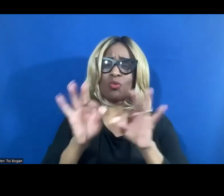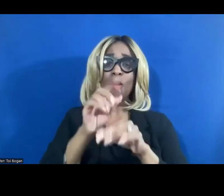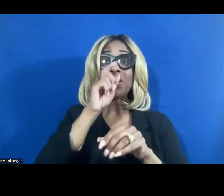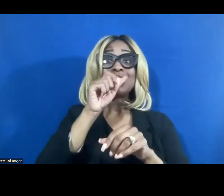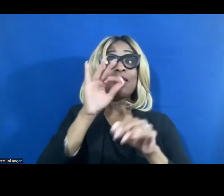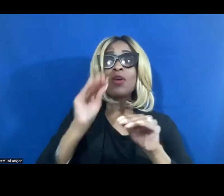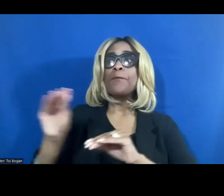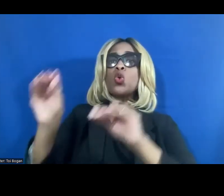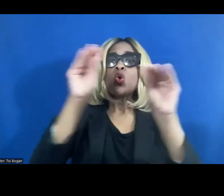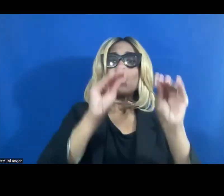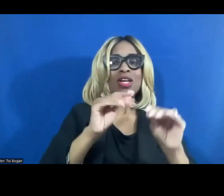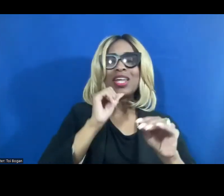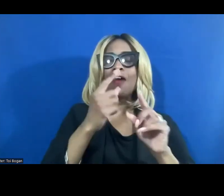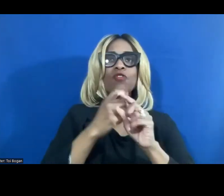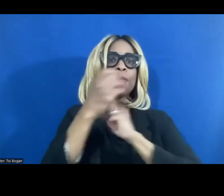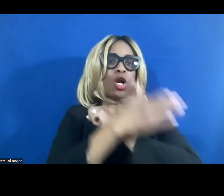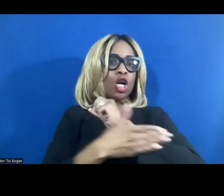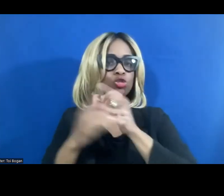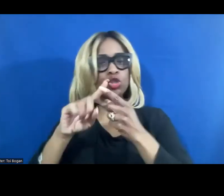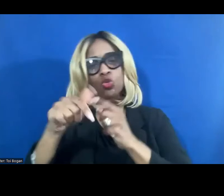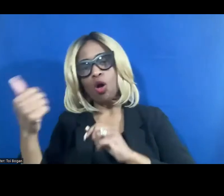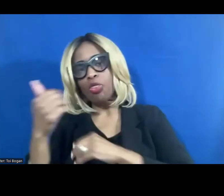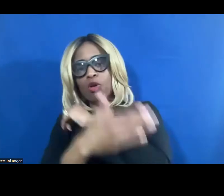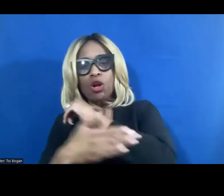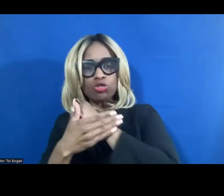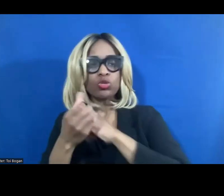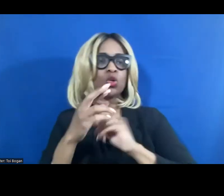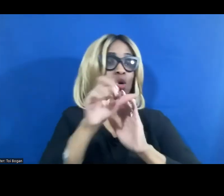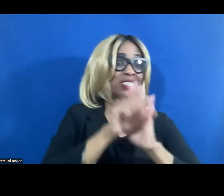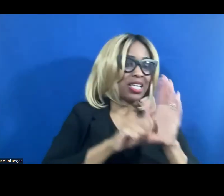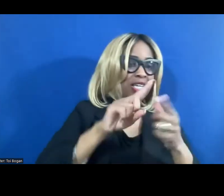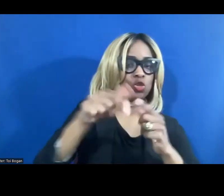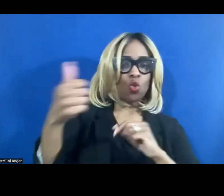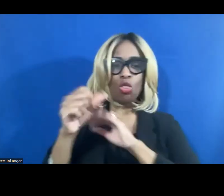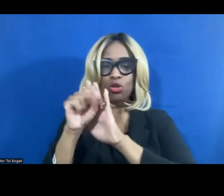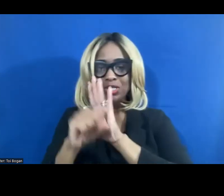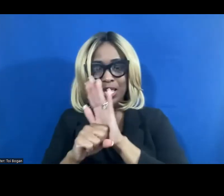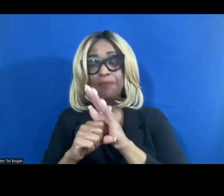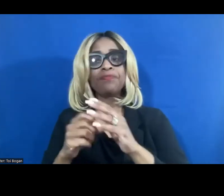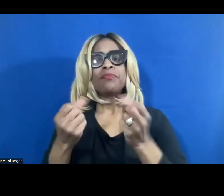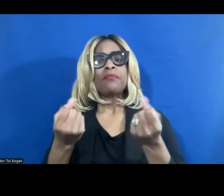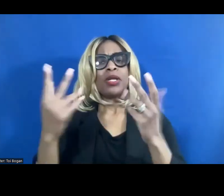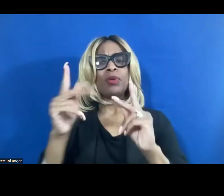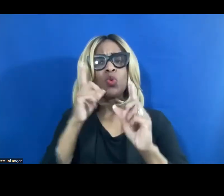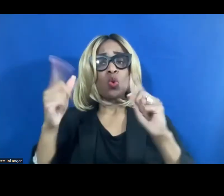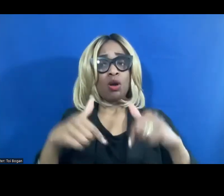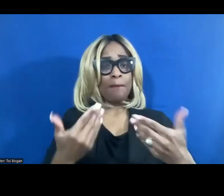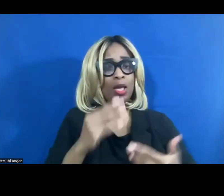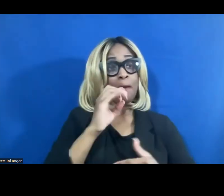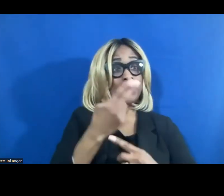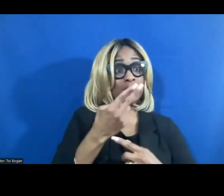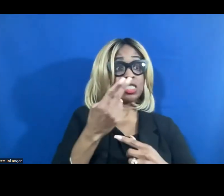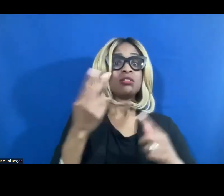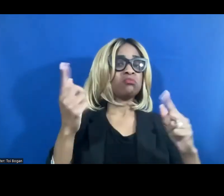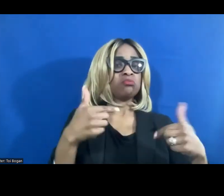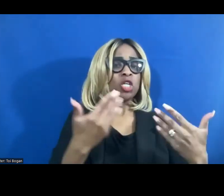just moving from country to country or state to state, for a lot of folks who come into Michigan, they'll come in and